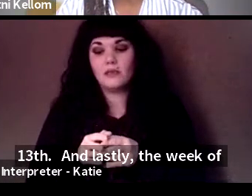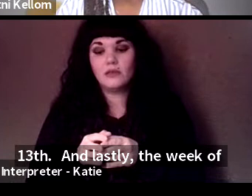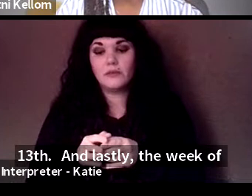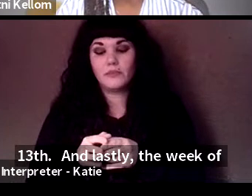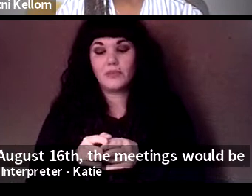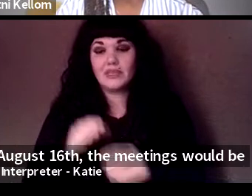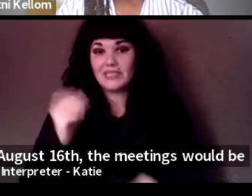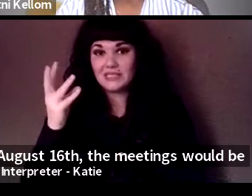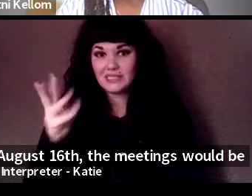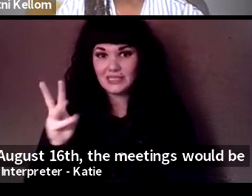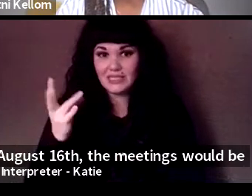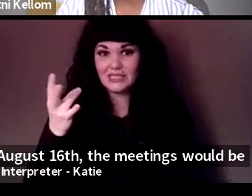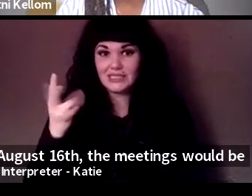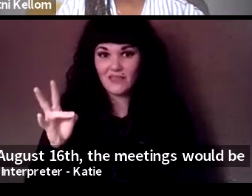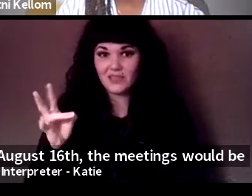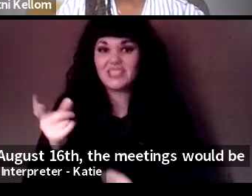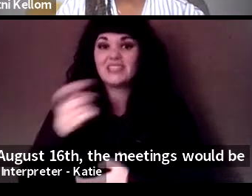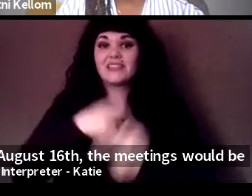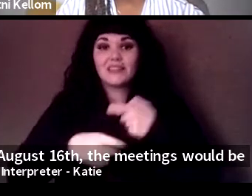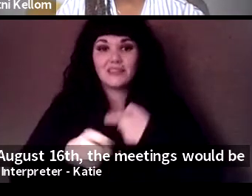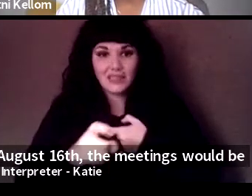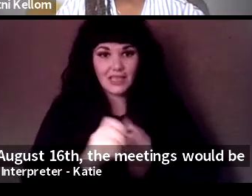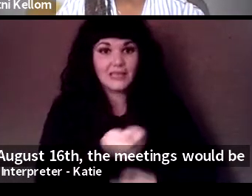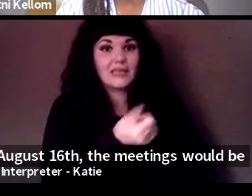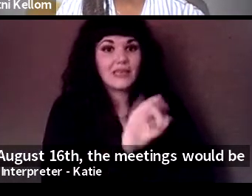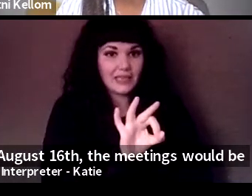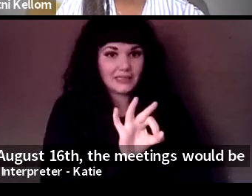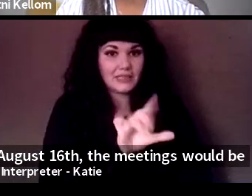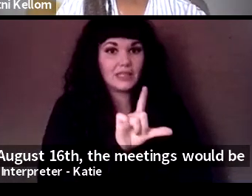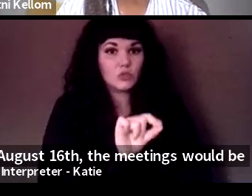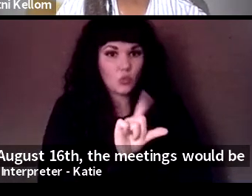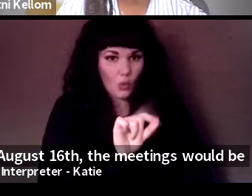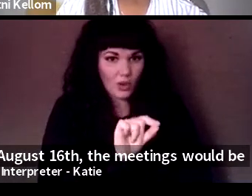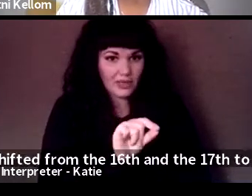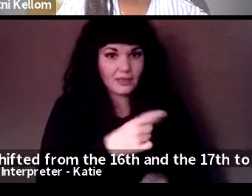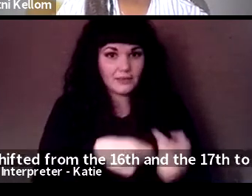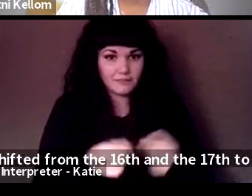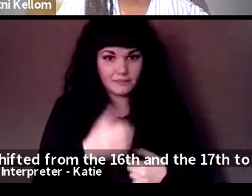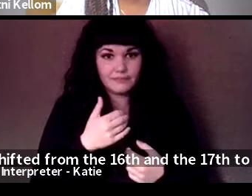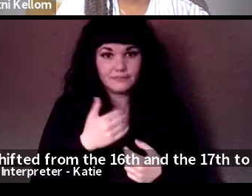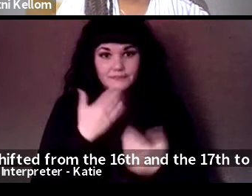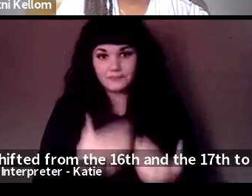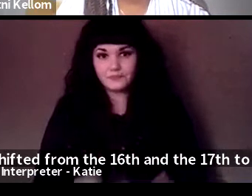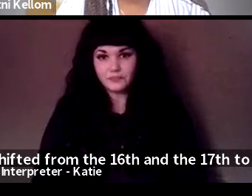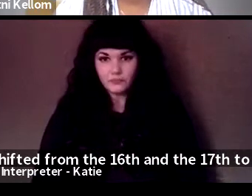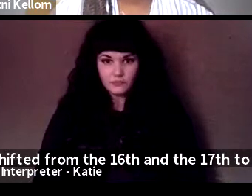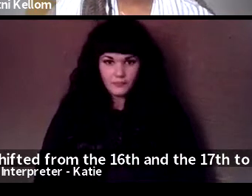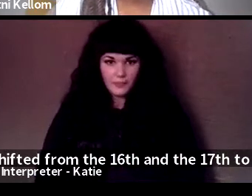and the 17th to the 19th and the 20th, Madam Chair.